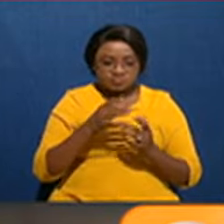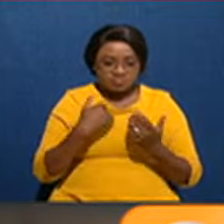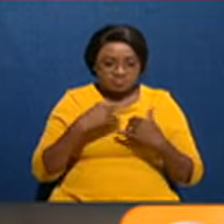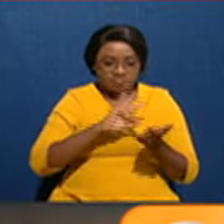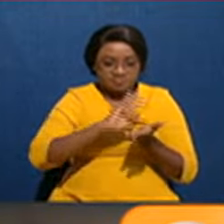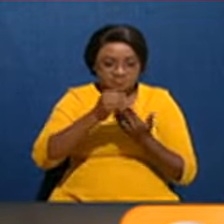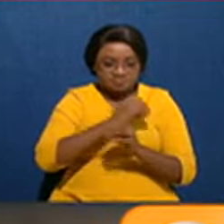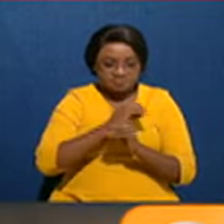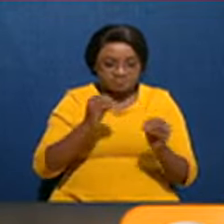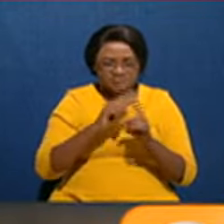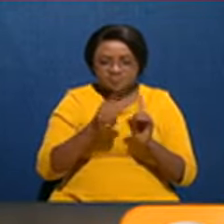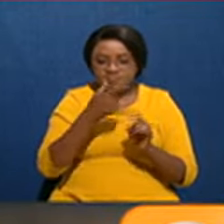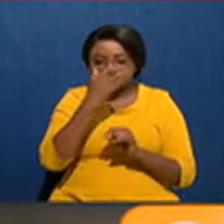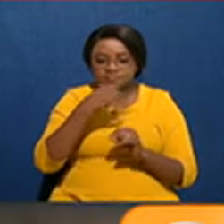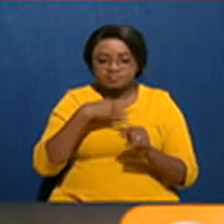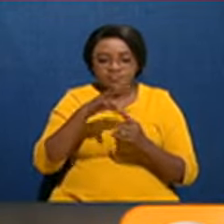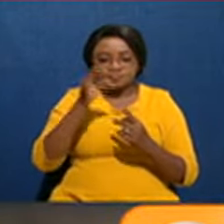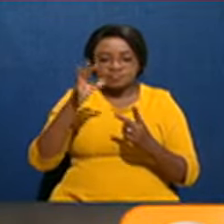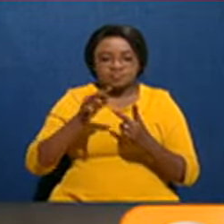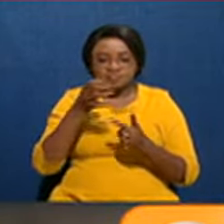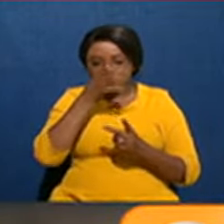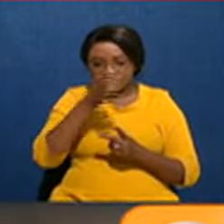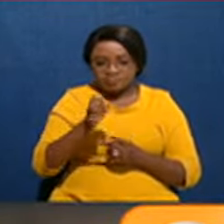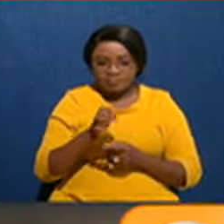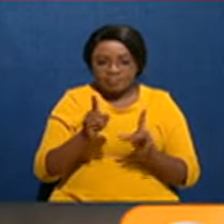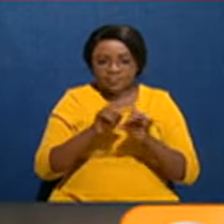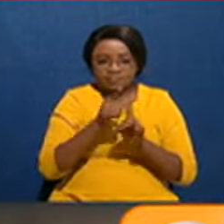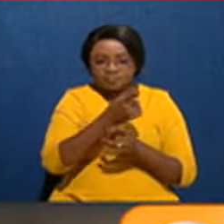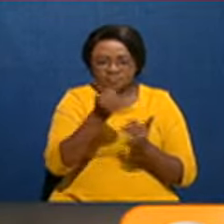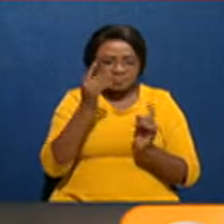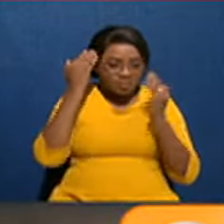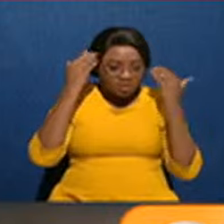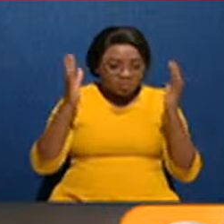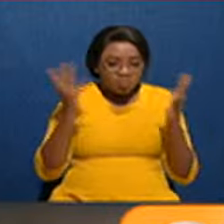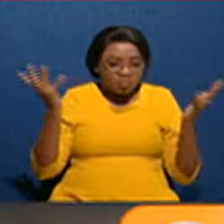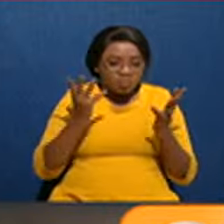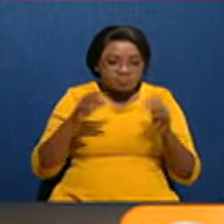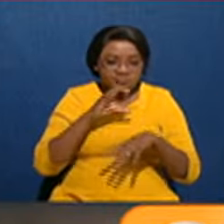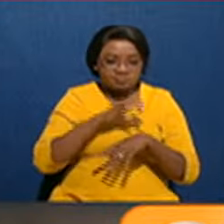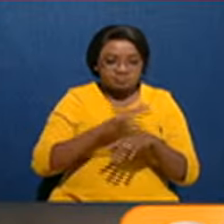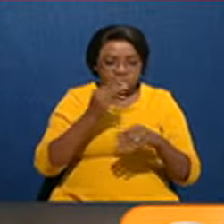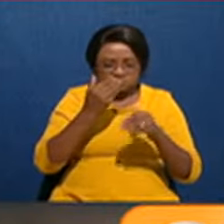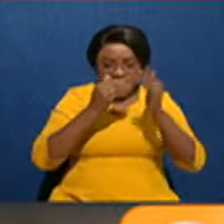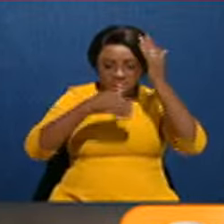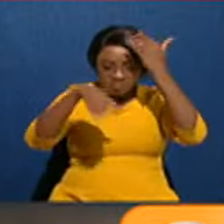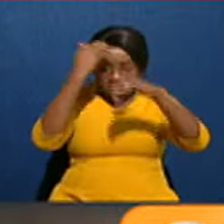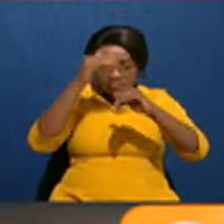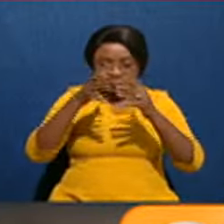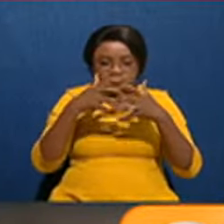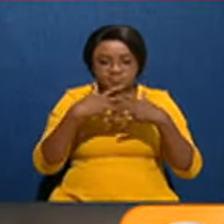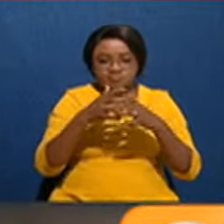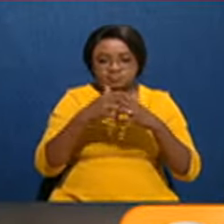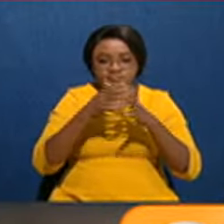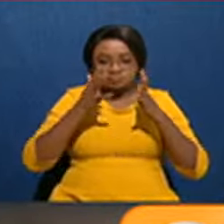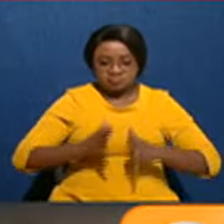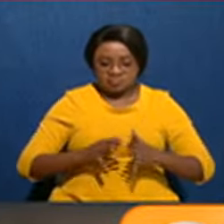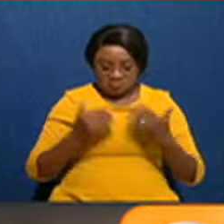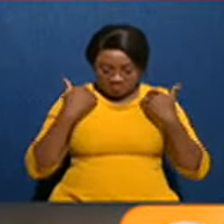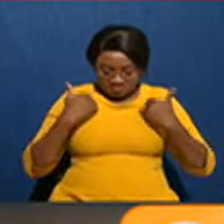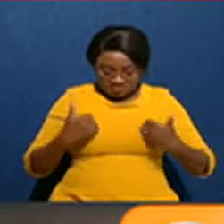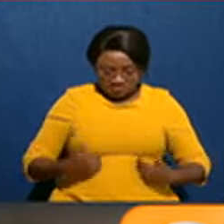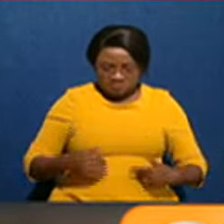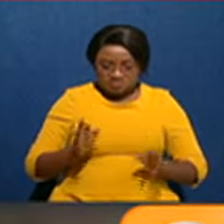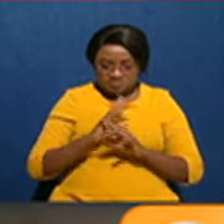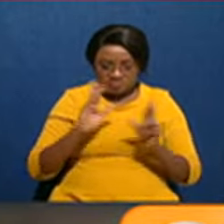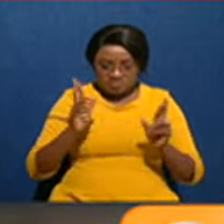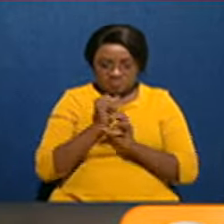Or sometimes simply the ignorance. They do not know where to find the qualified engineer. So I am going to make it a policy, and I'm going to